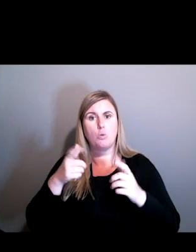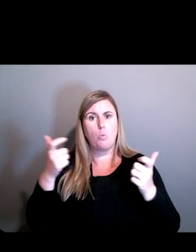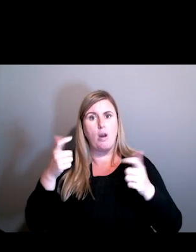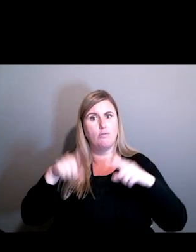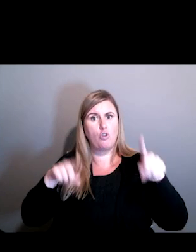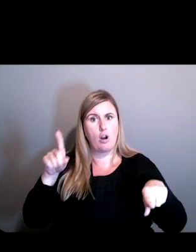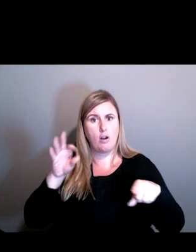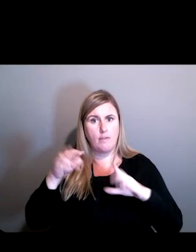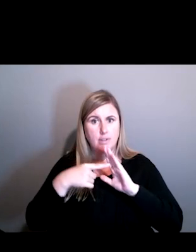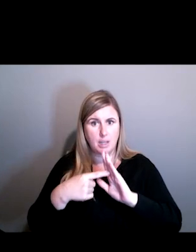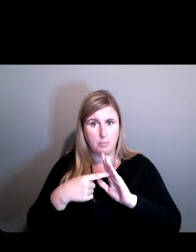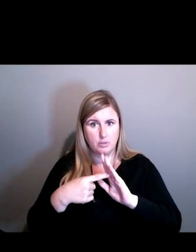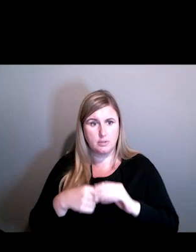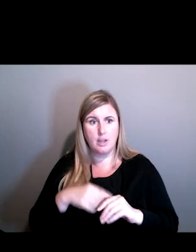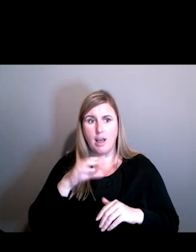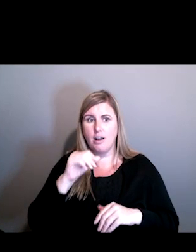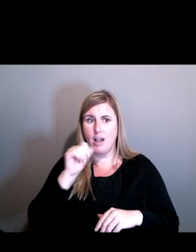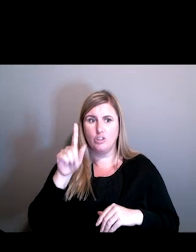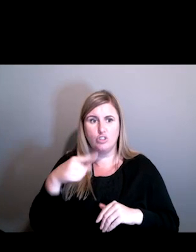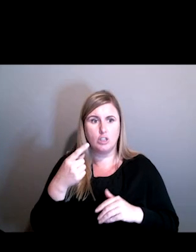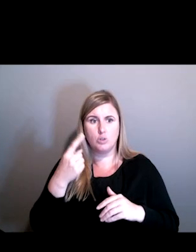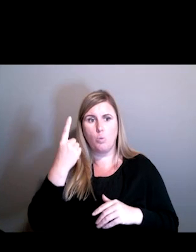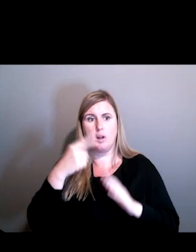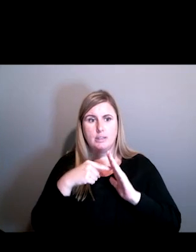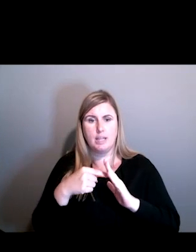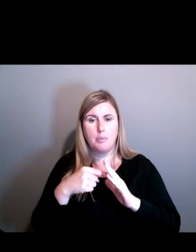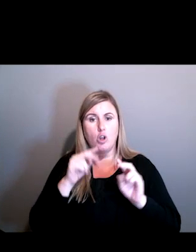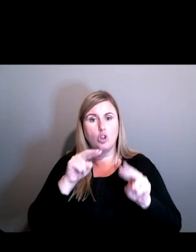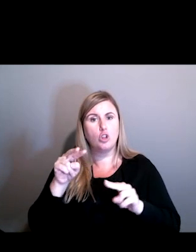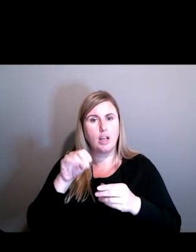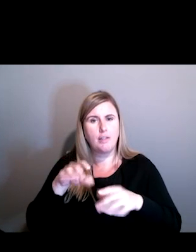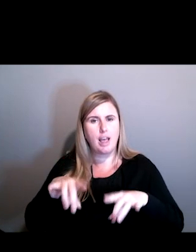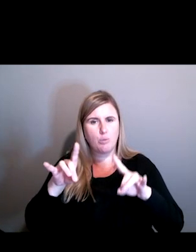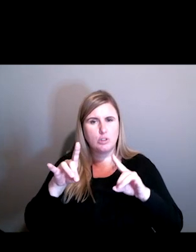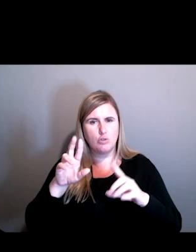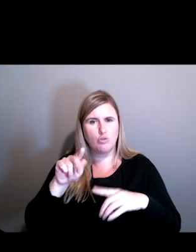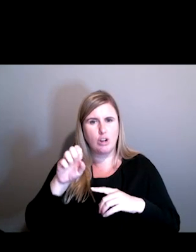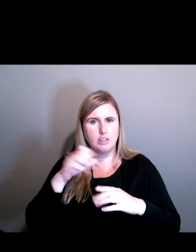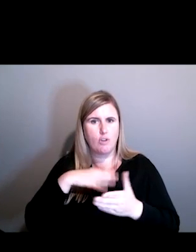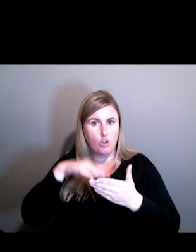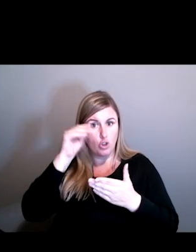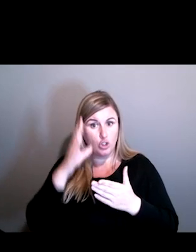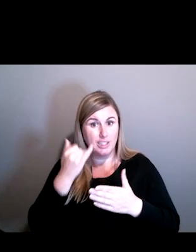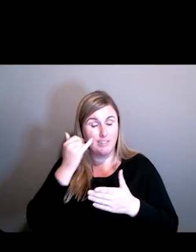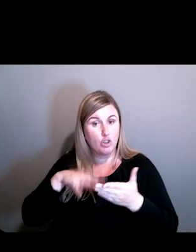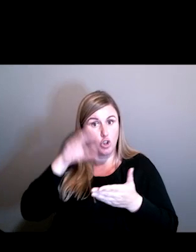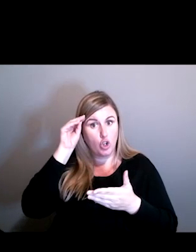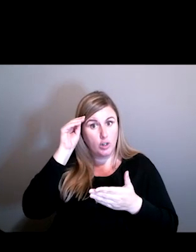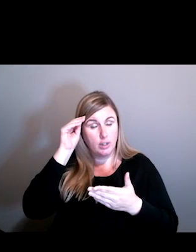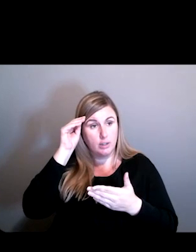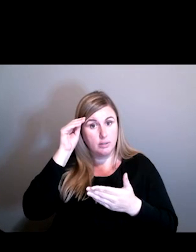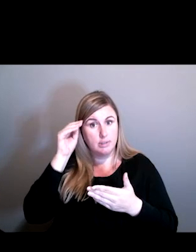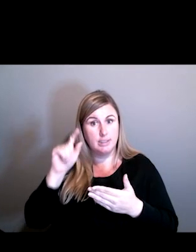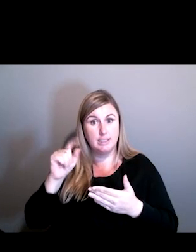a wide variety of examples and not just one example. Looking at the acquisition rates of our learners. If they're